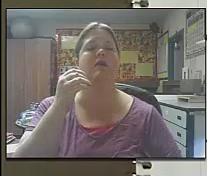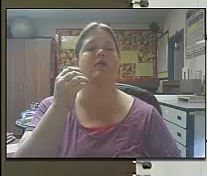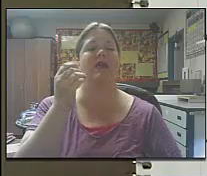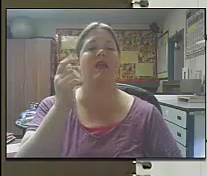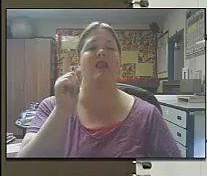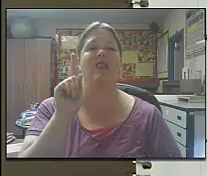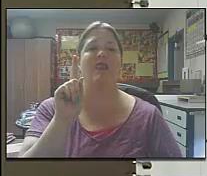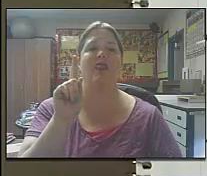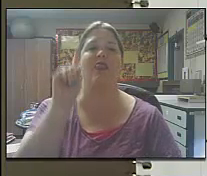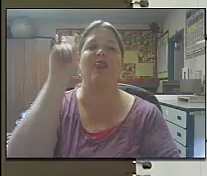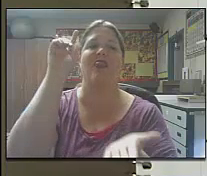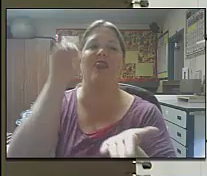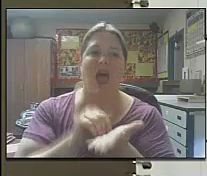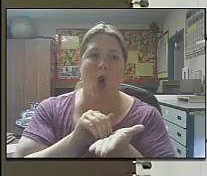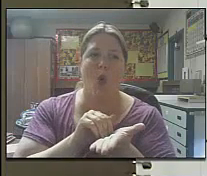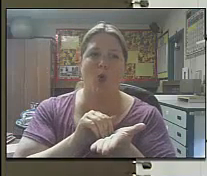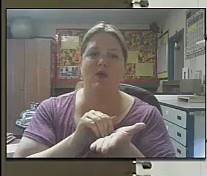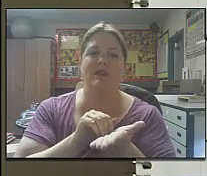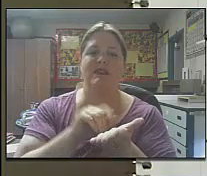thousandths